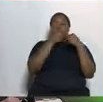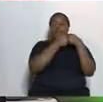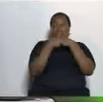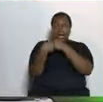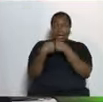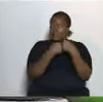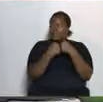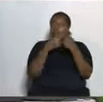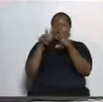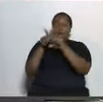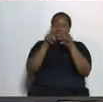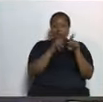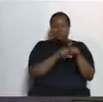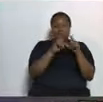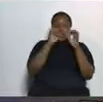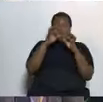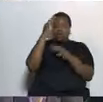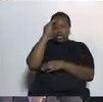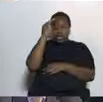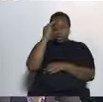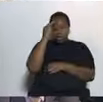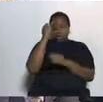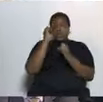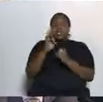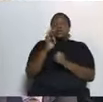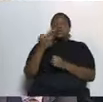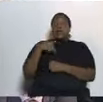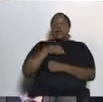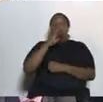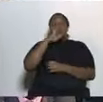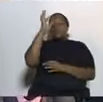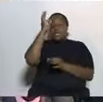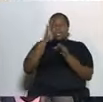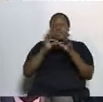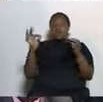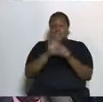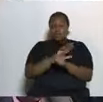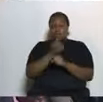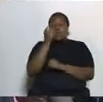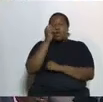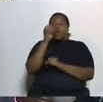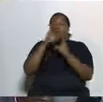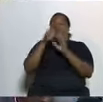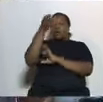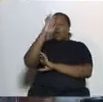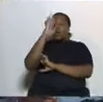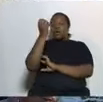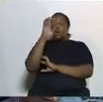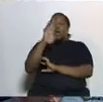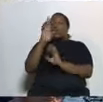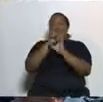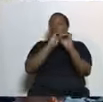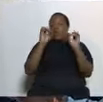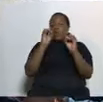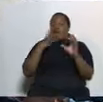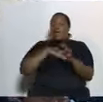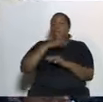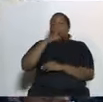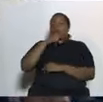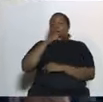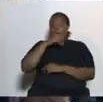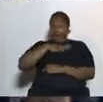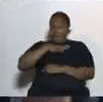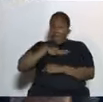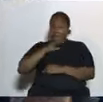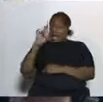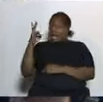sell of whether or not we are going to be faithful to God. My father was not brought up a Seventh-day